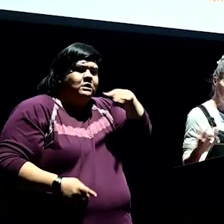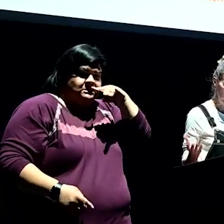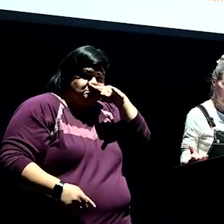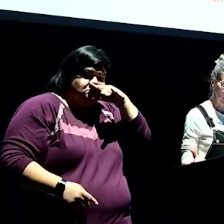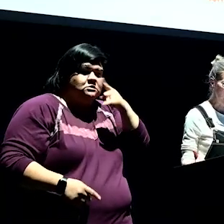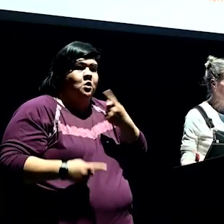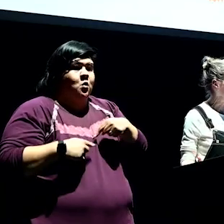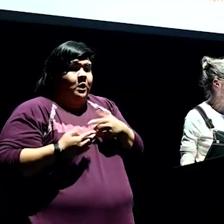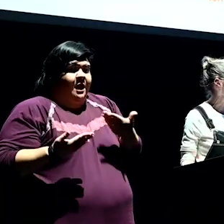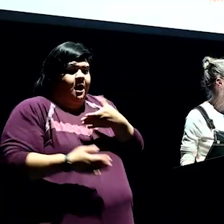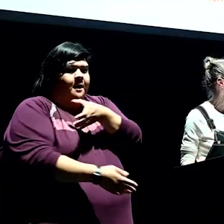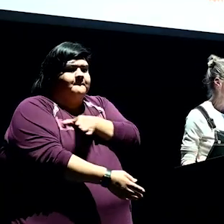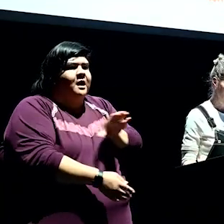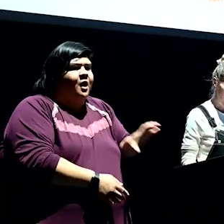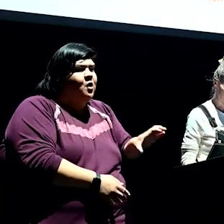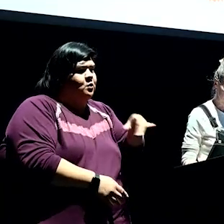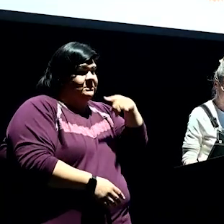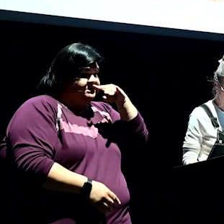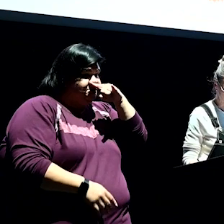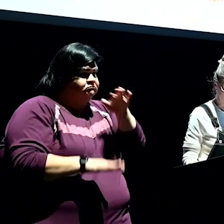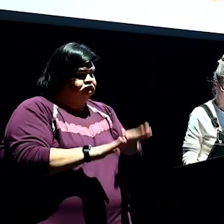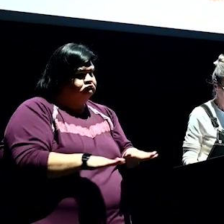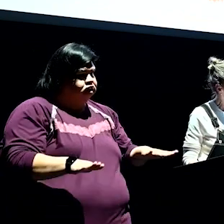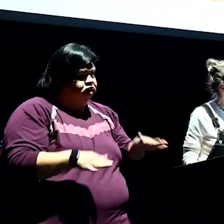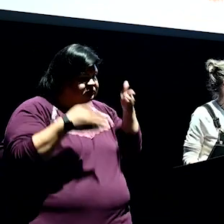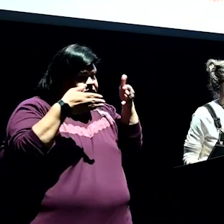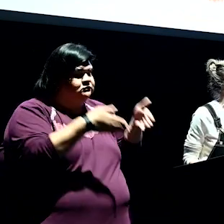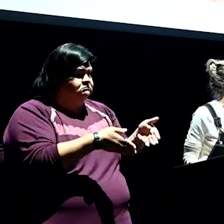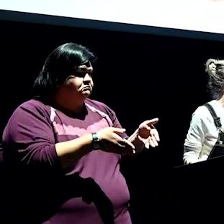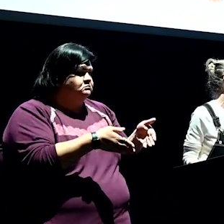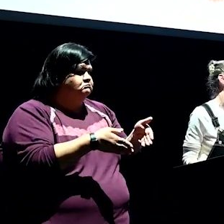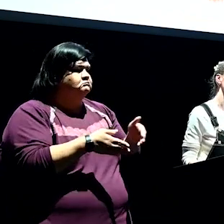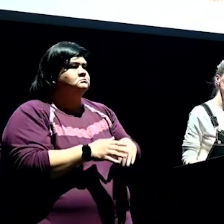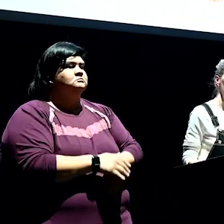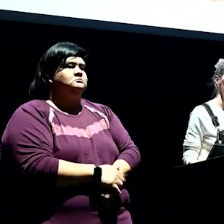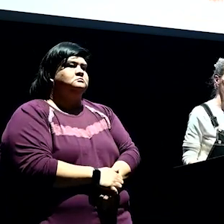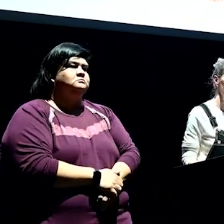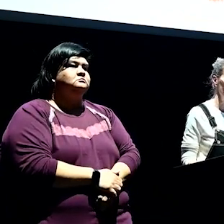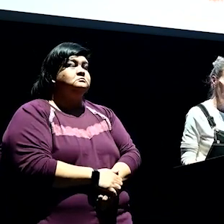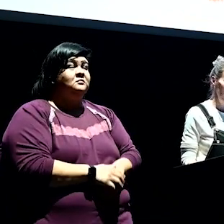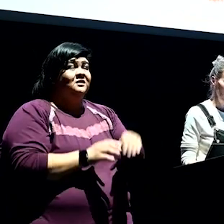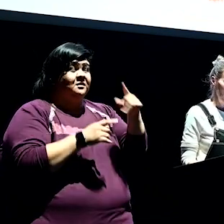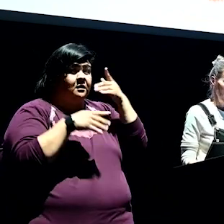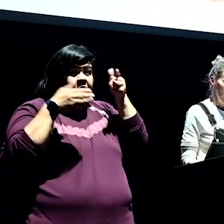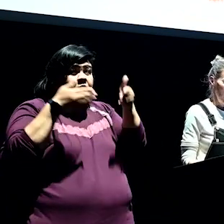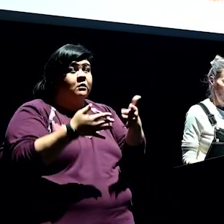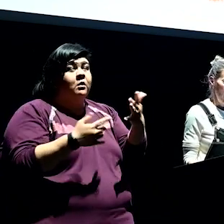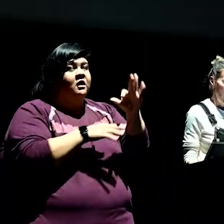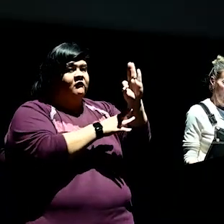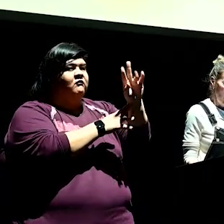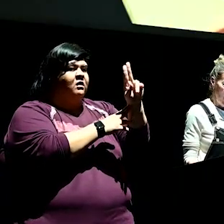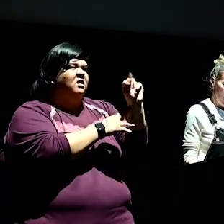we are here to empower them, and it was really about fun.